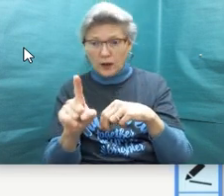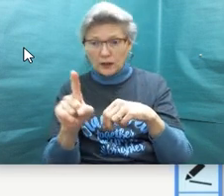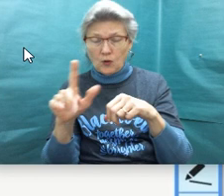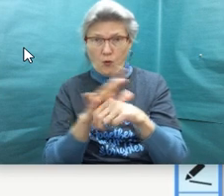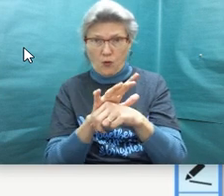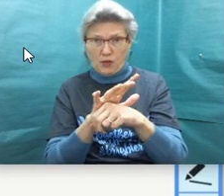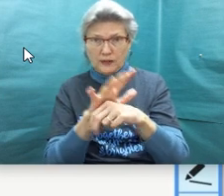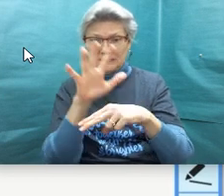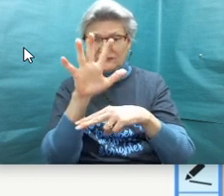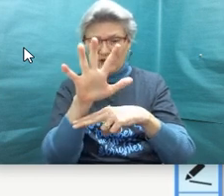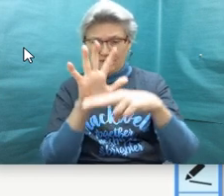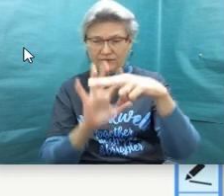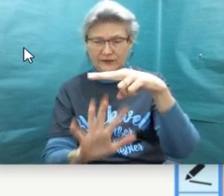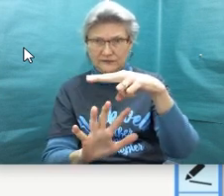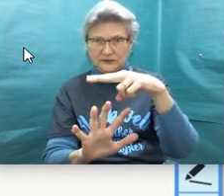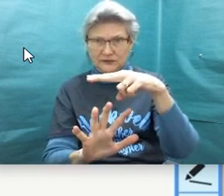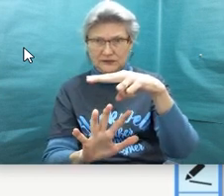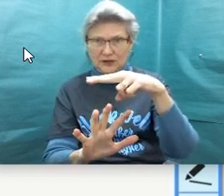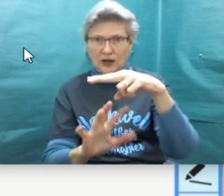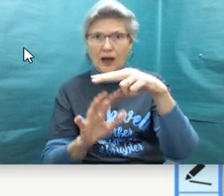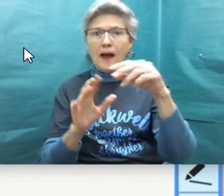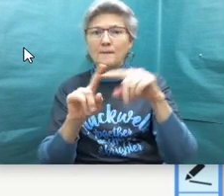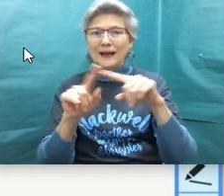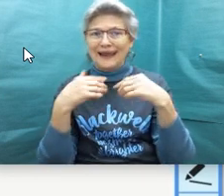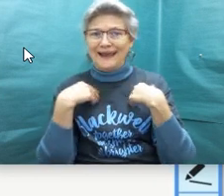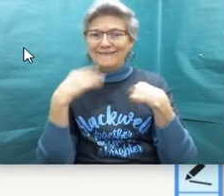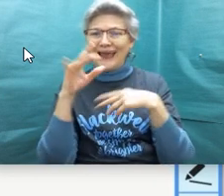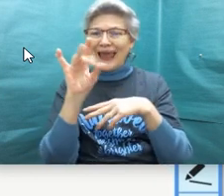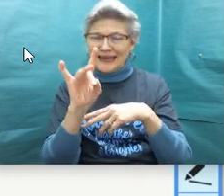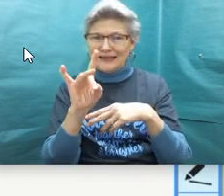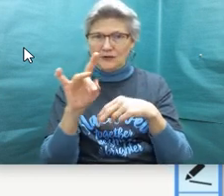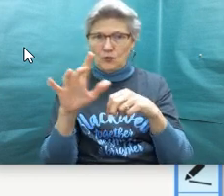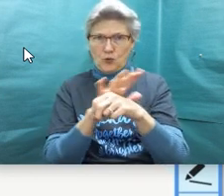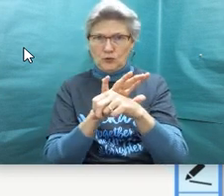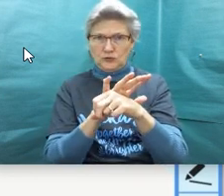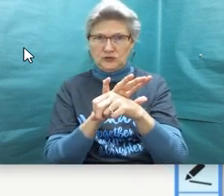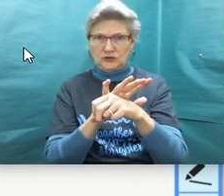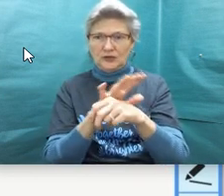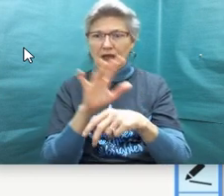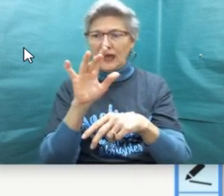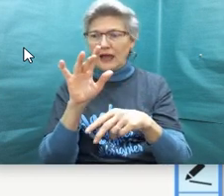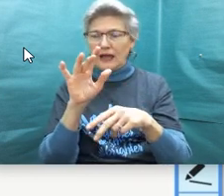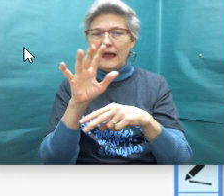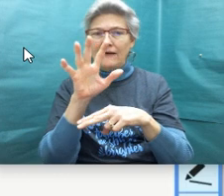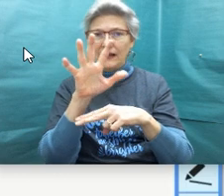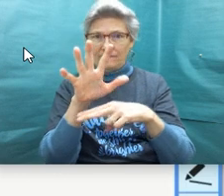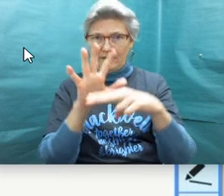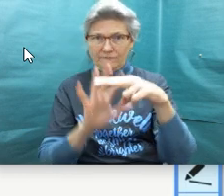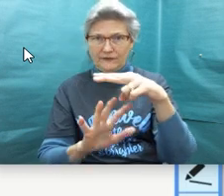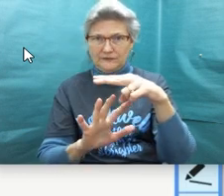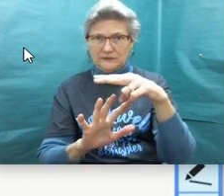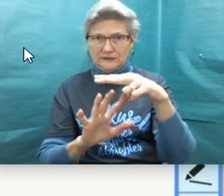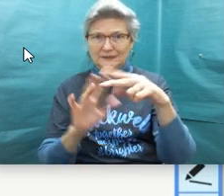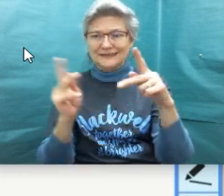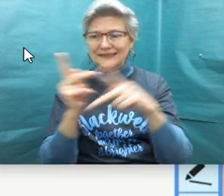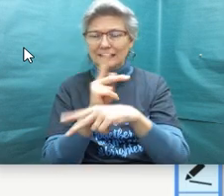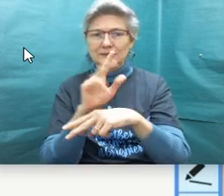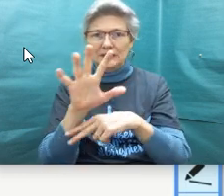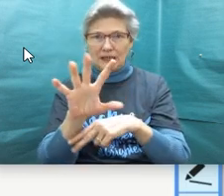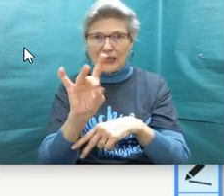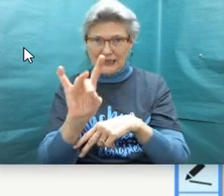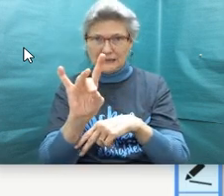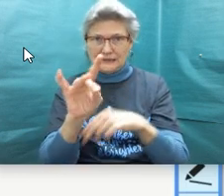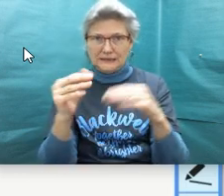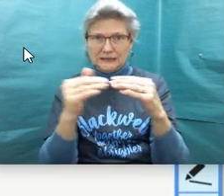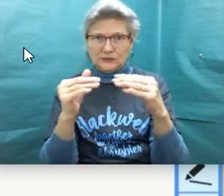So I'm going to figure out how many fifth size parts I have by multiplying my whole number 8 times 5/5, and then adding that 1/5